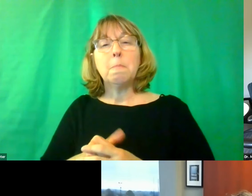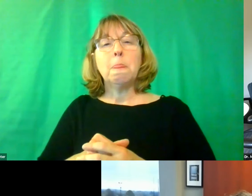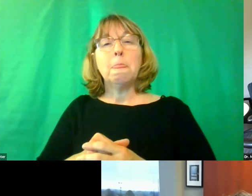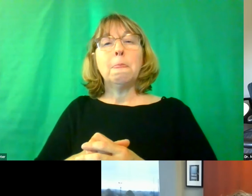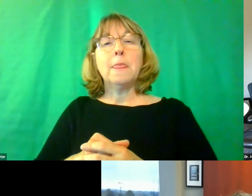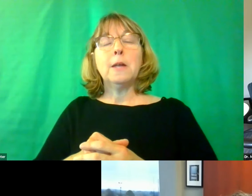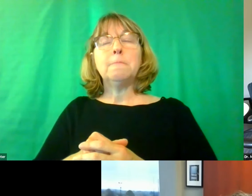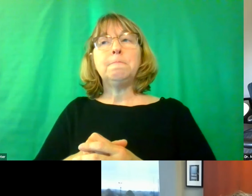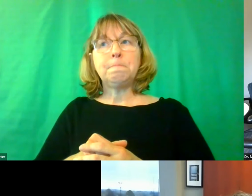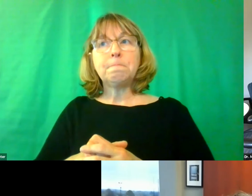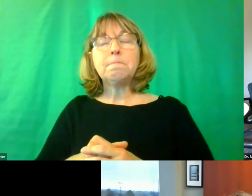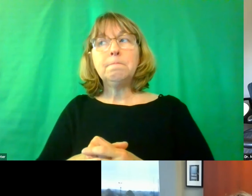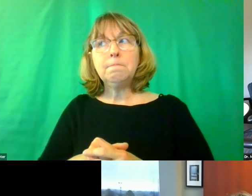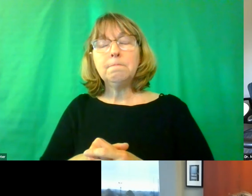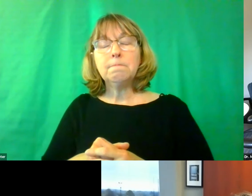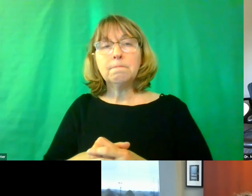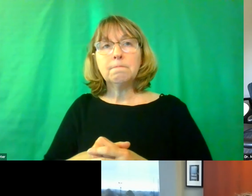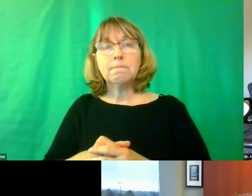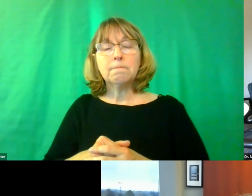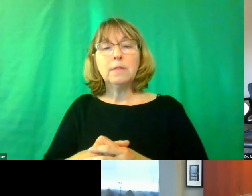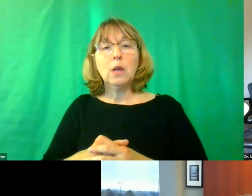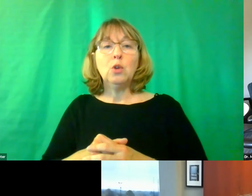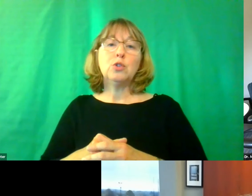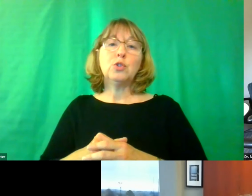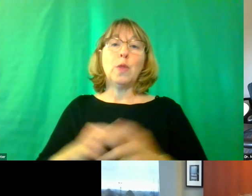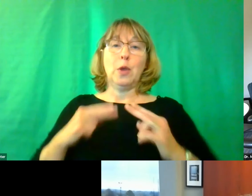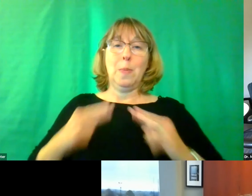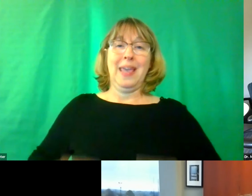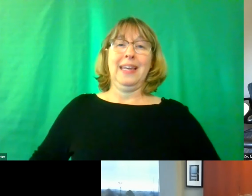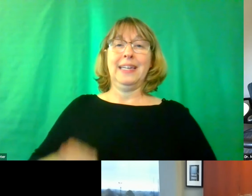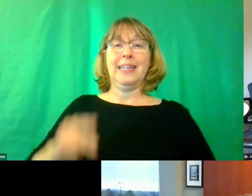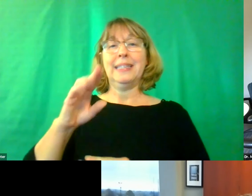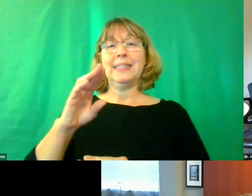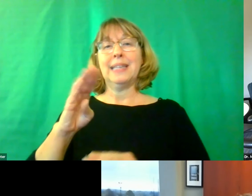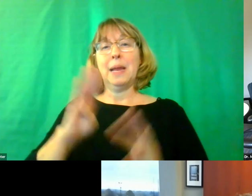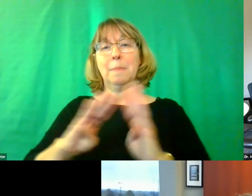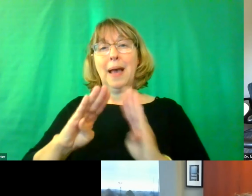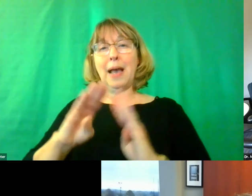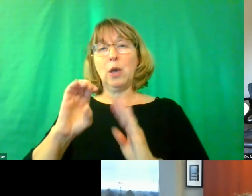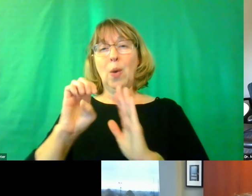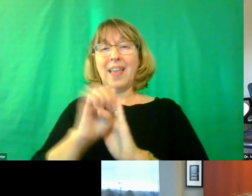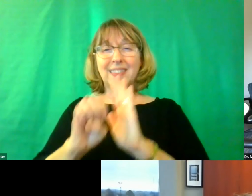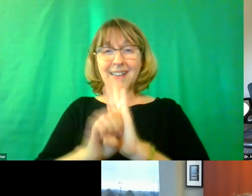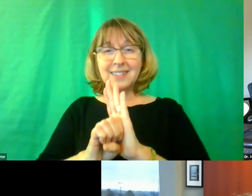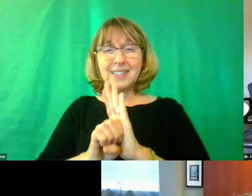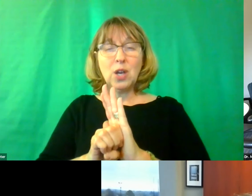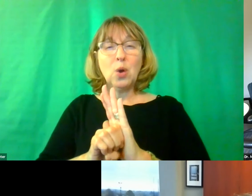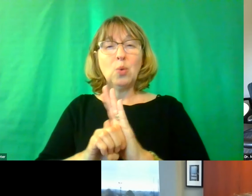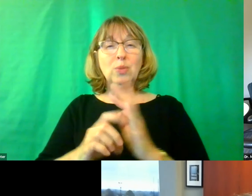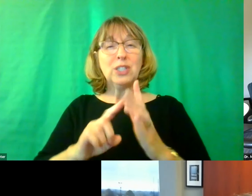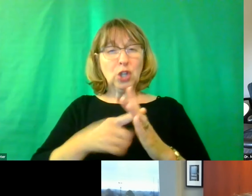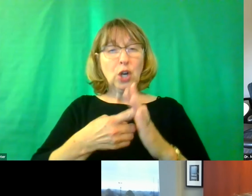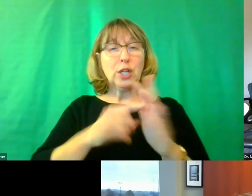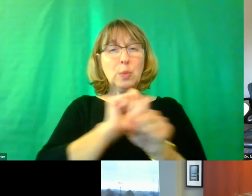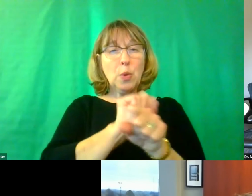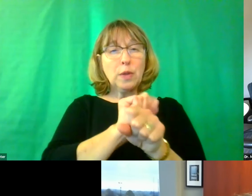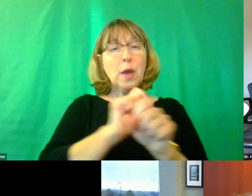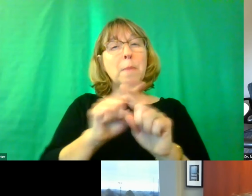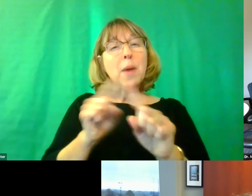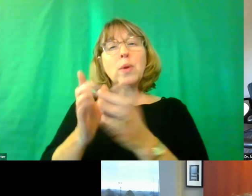I work in the Division of Medical Humanities and Bioethics, and we've increased our footprint into the hospital with requests with different departments